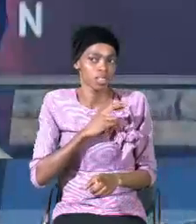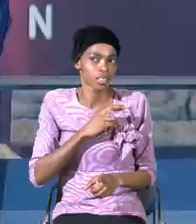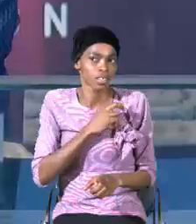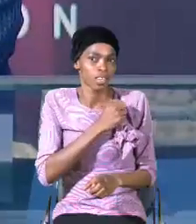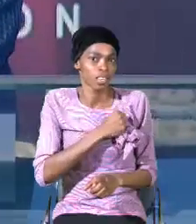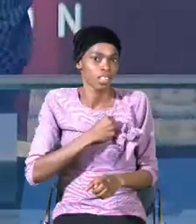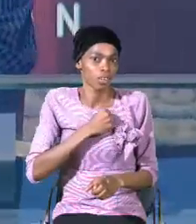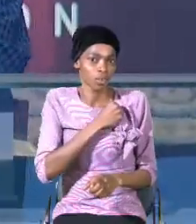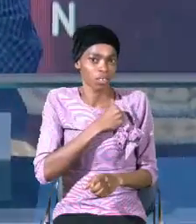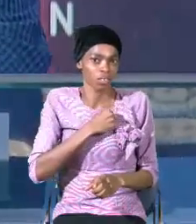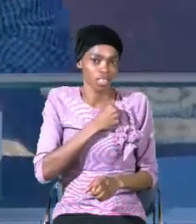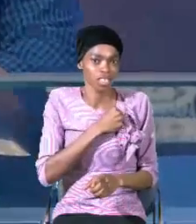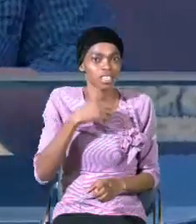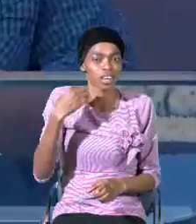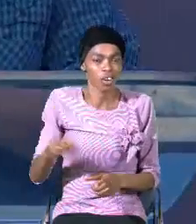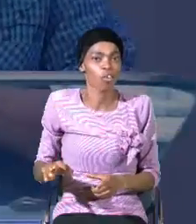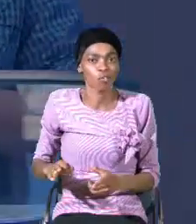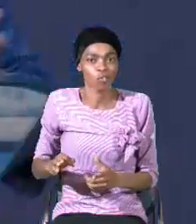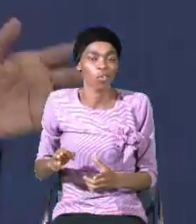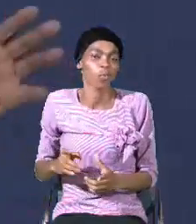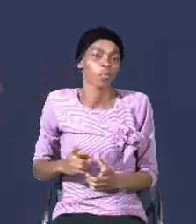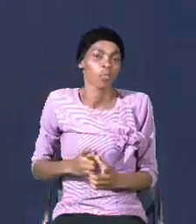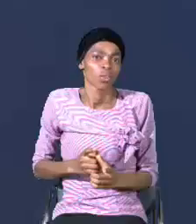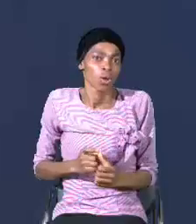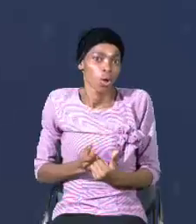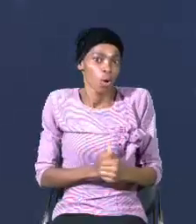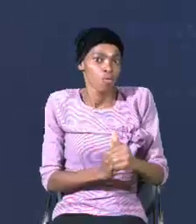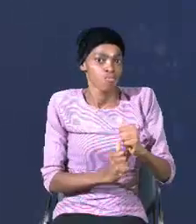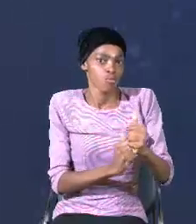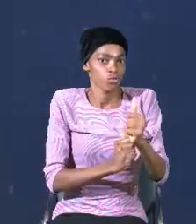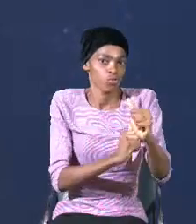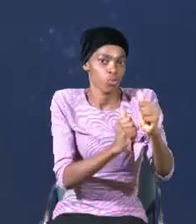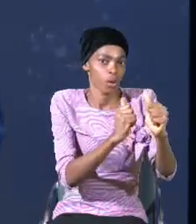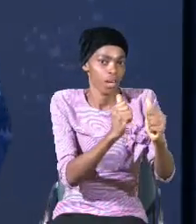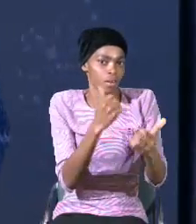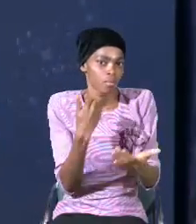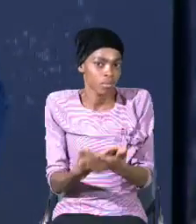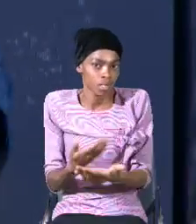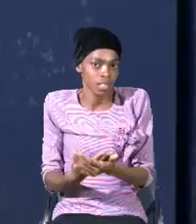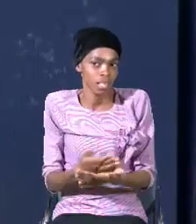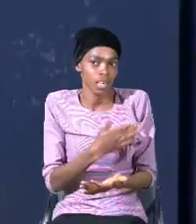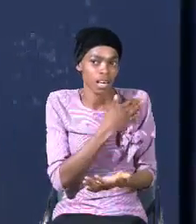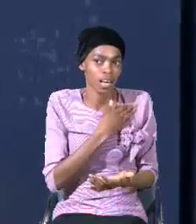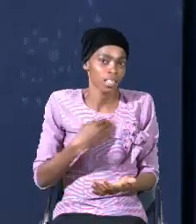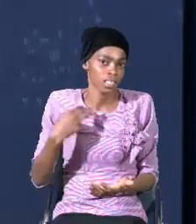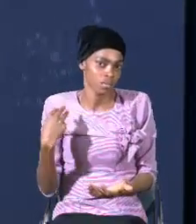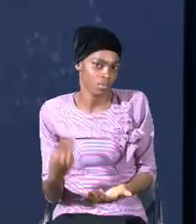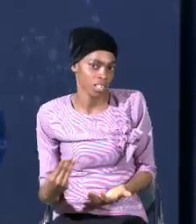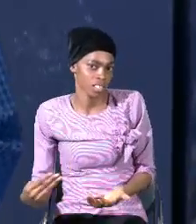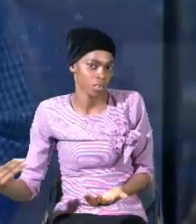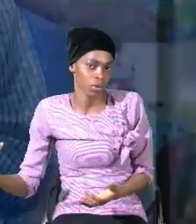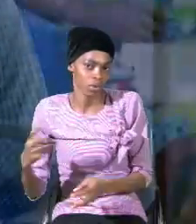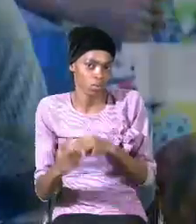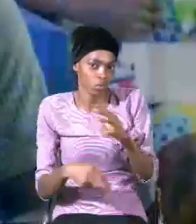pursuing money and materialism. I want you to look at a